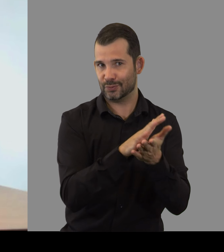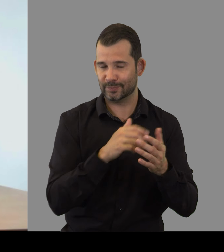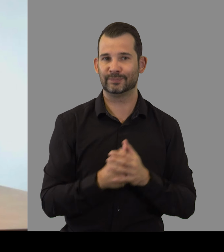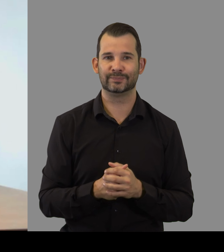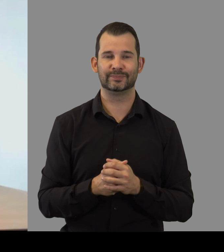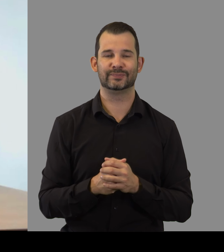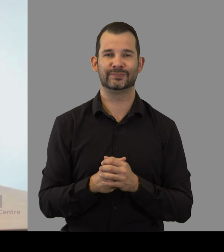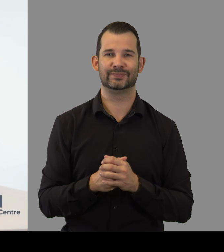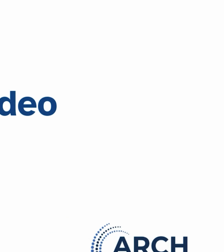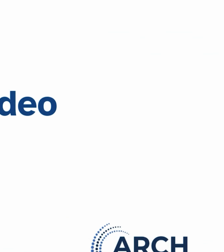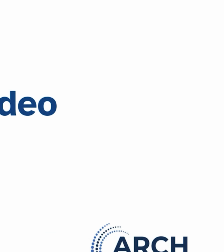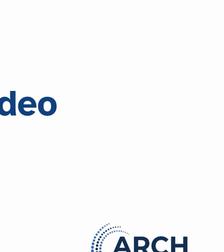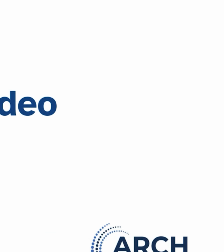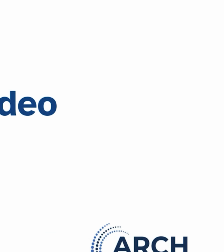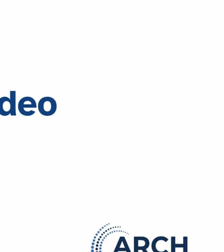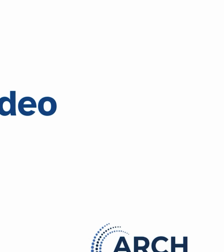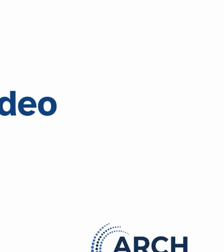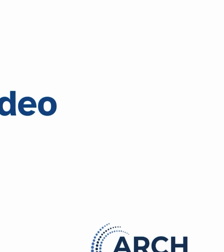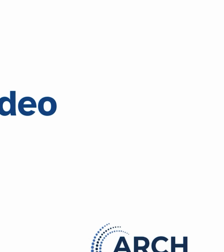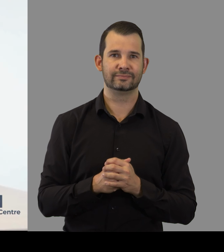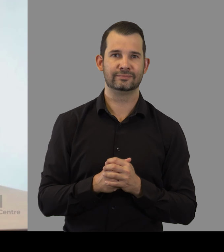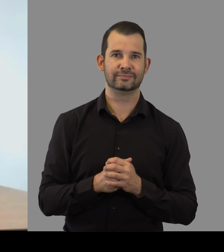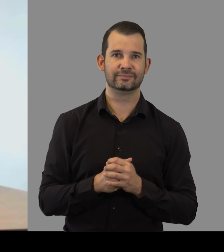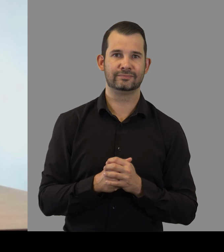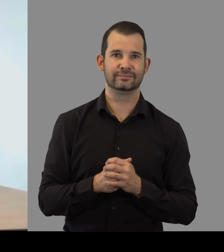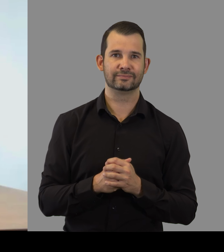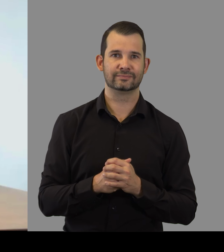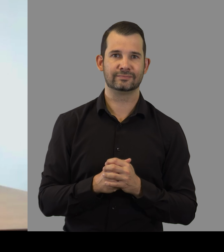at Osgoode Hall Law School. Overview of video.